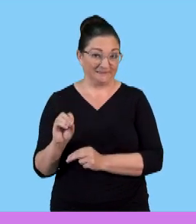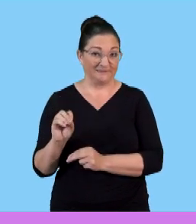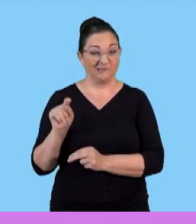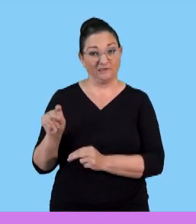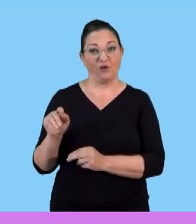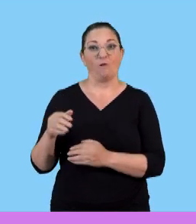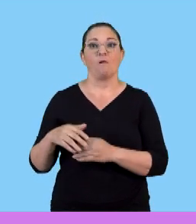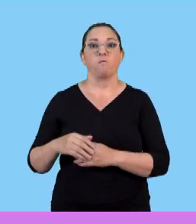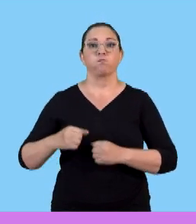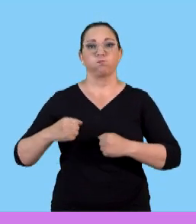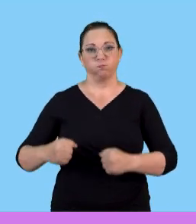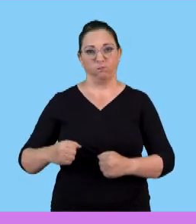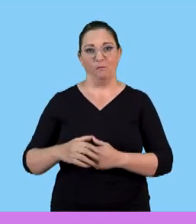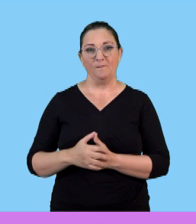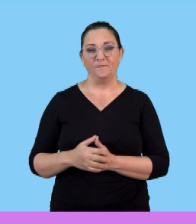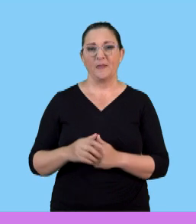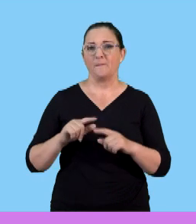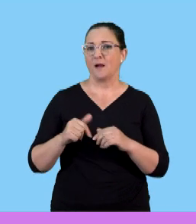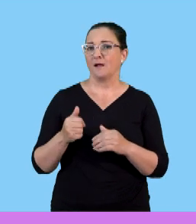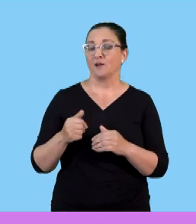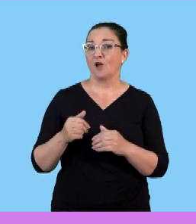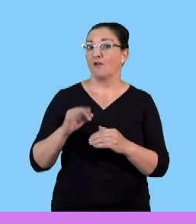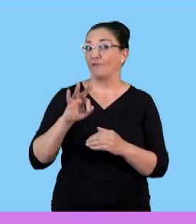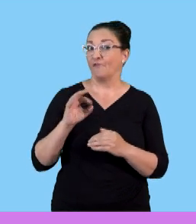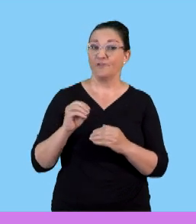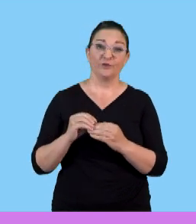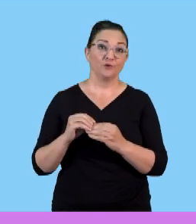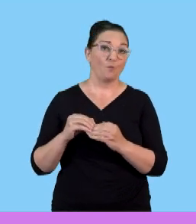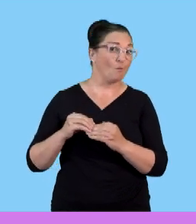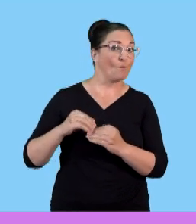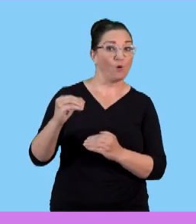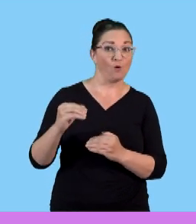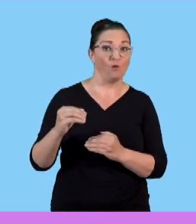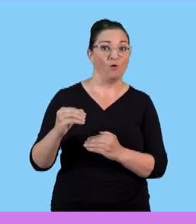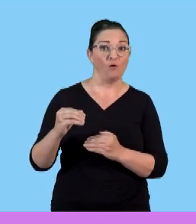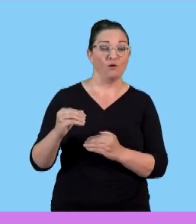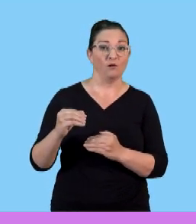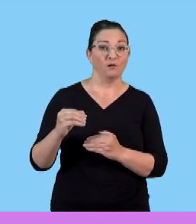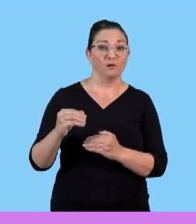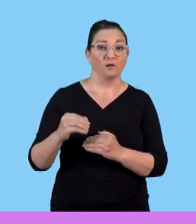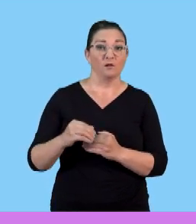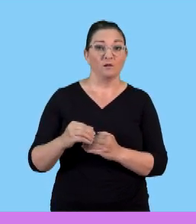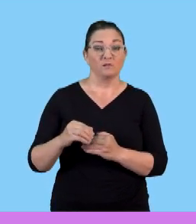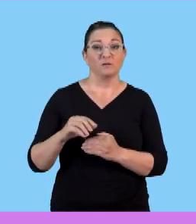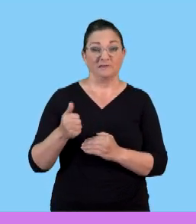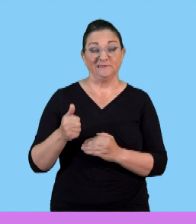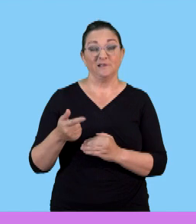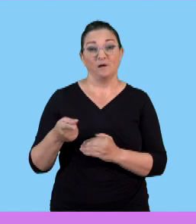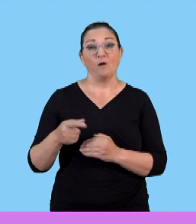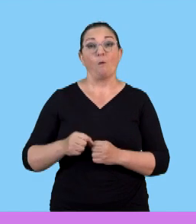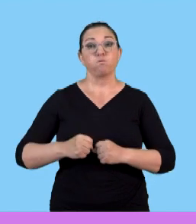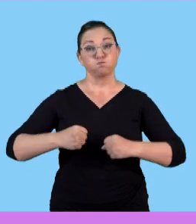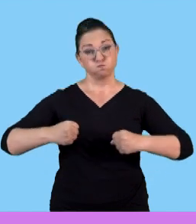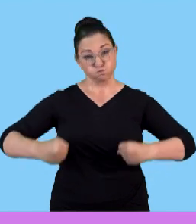be seen as overweight, and then anything from 30 onwards, equals to 30 and more than 30,